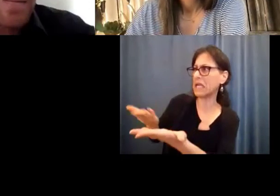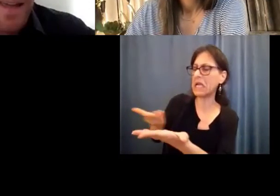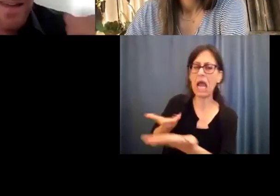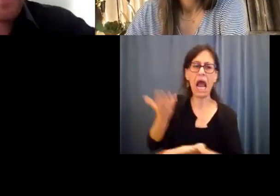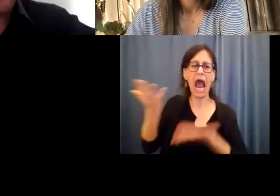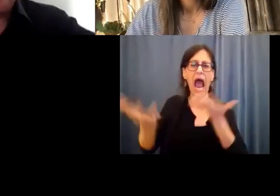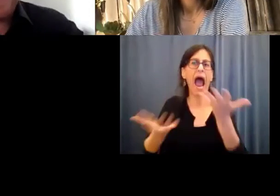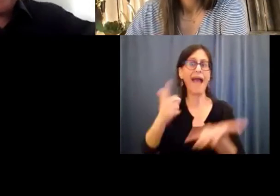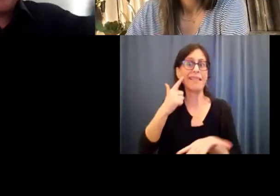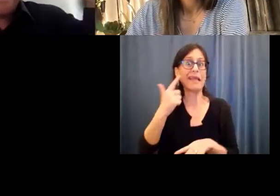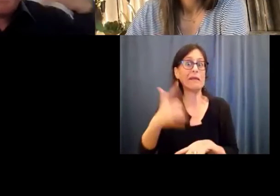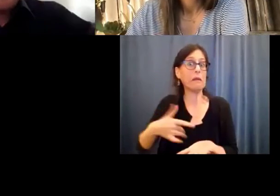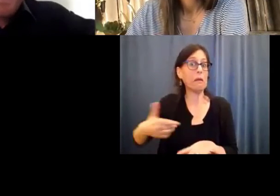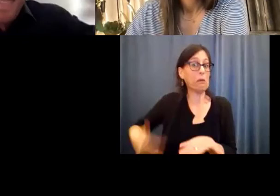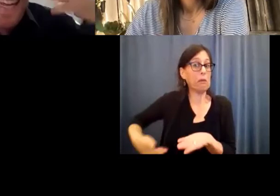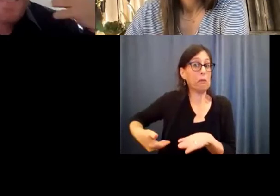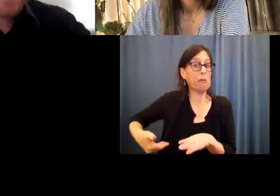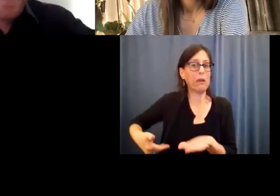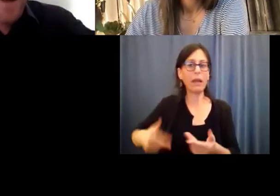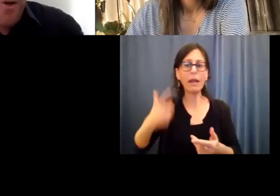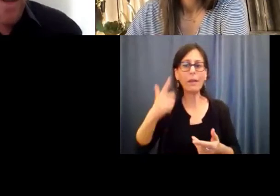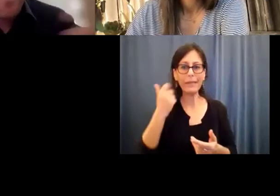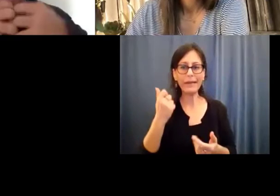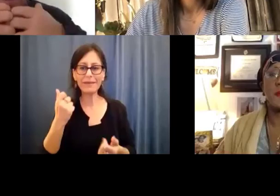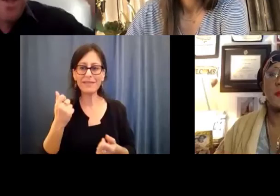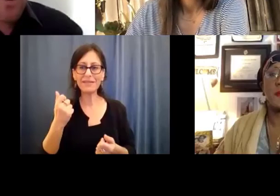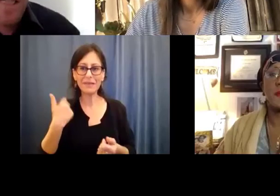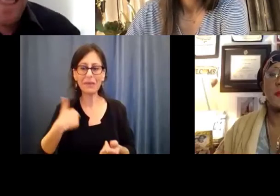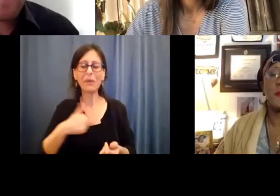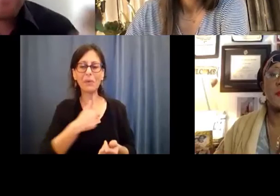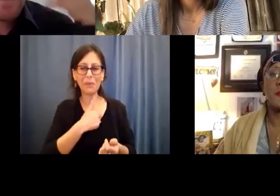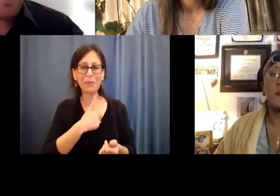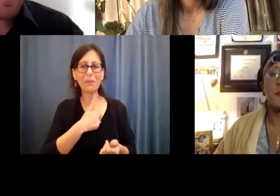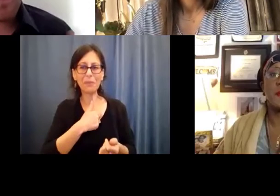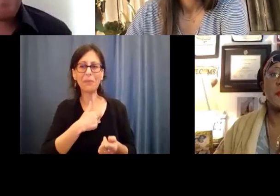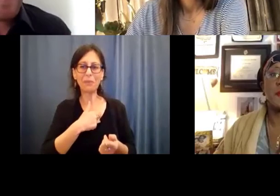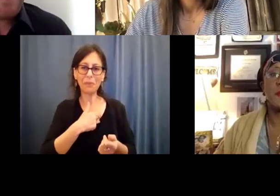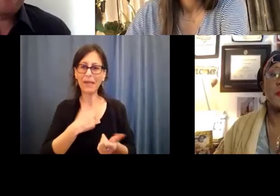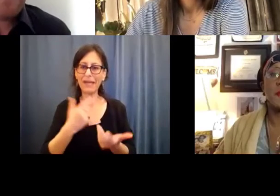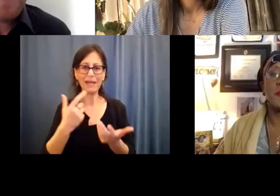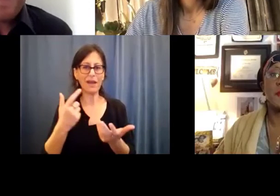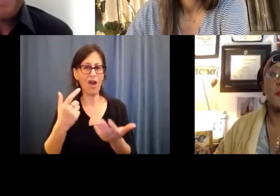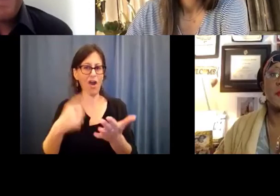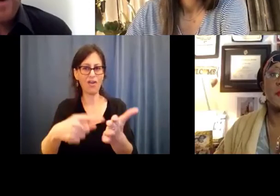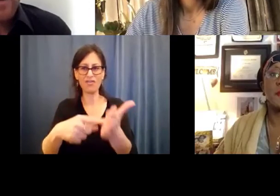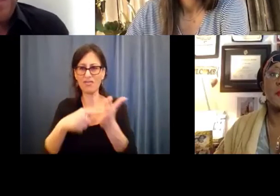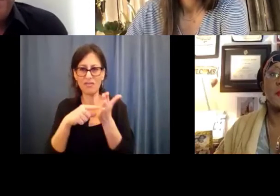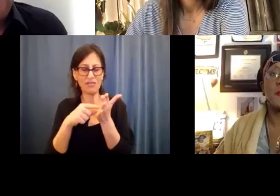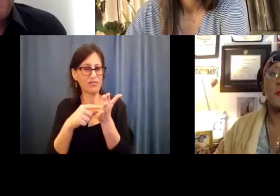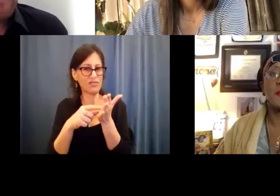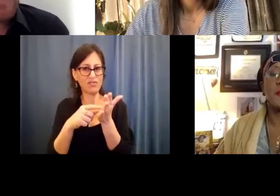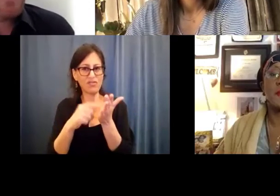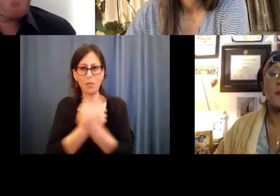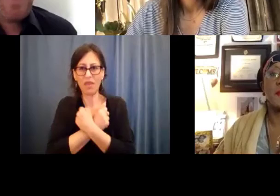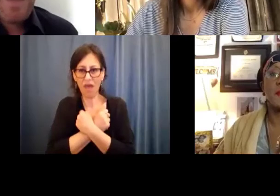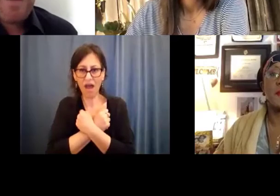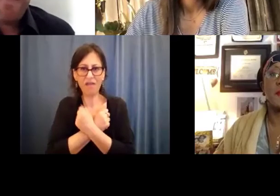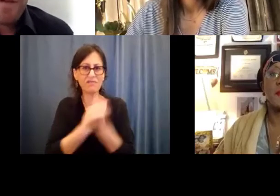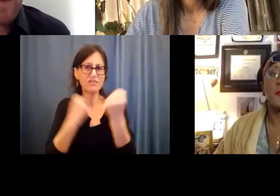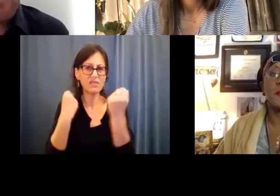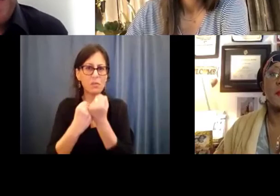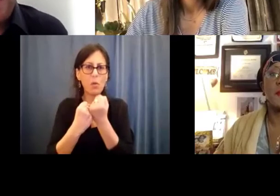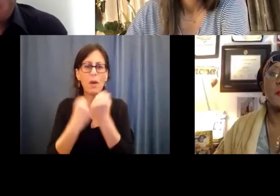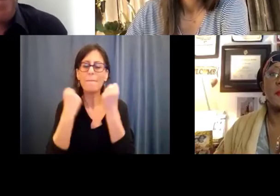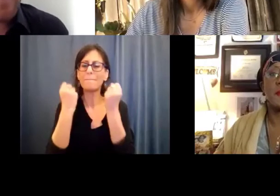know, but I think, because it is, we are showing love and support. And I know